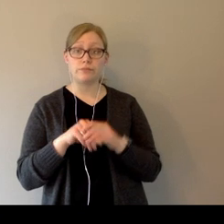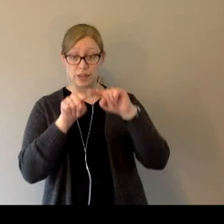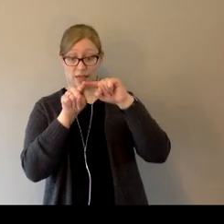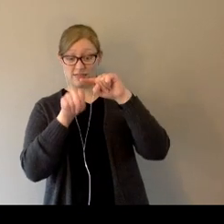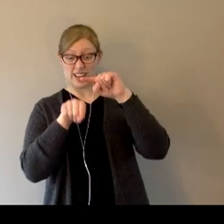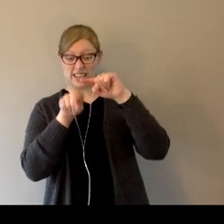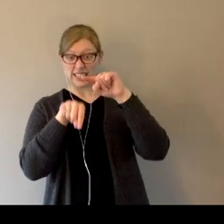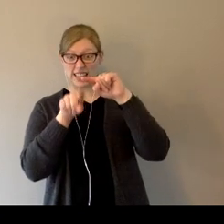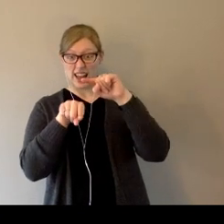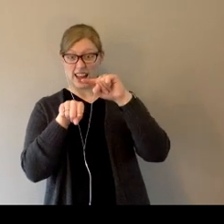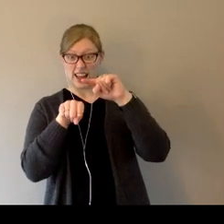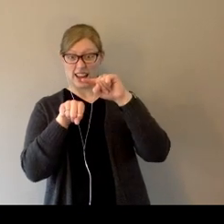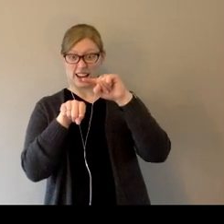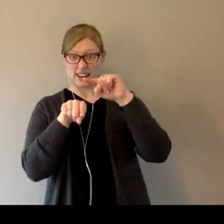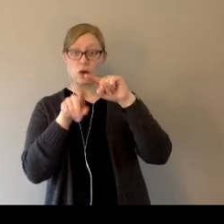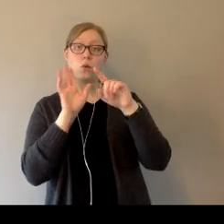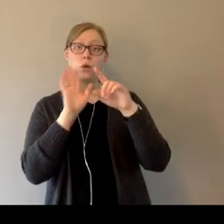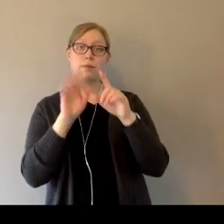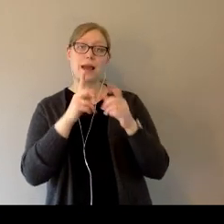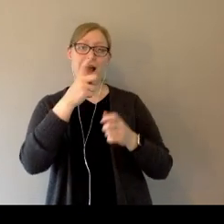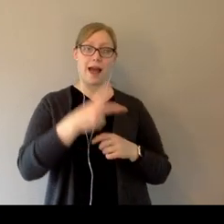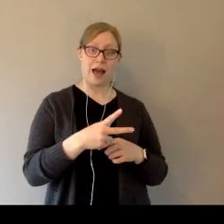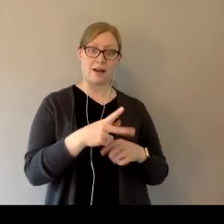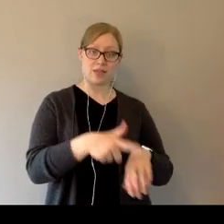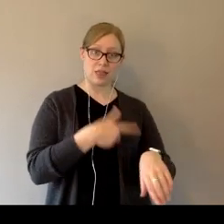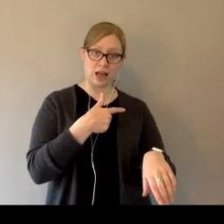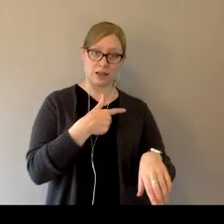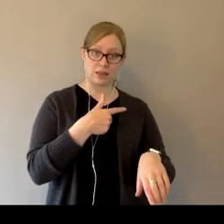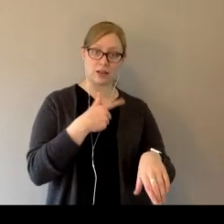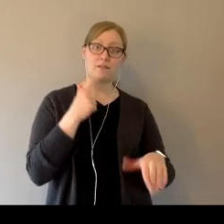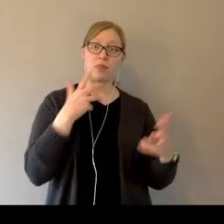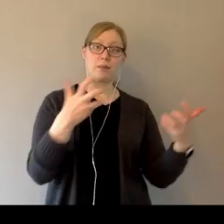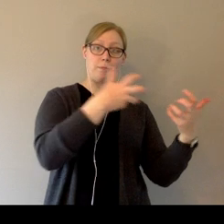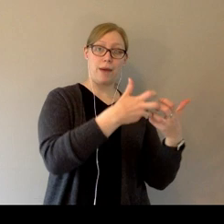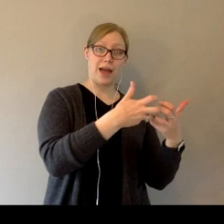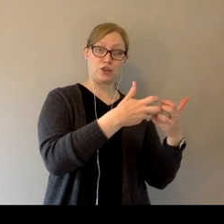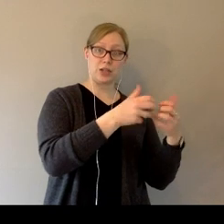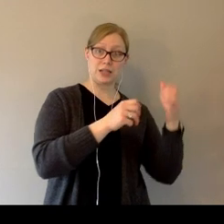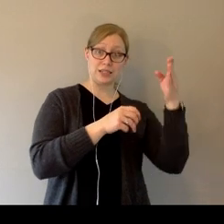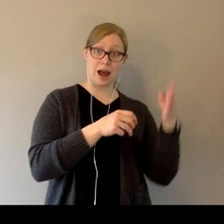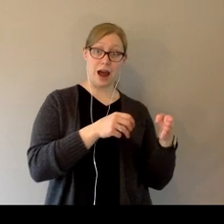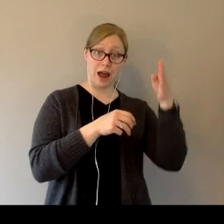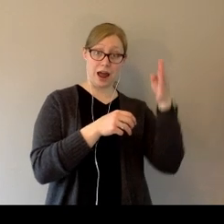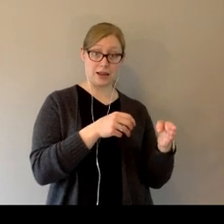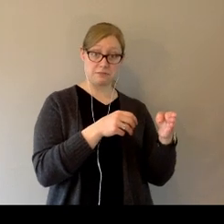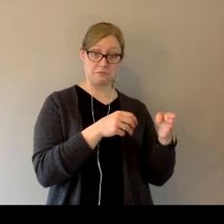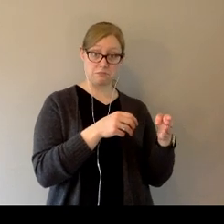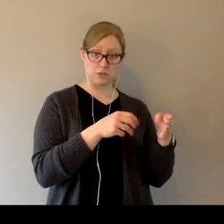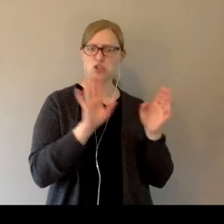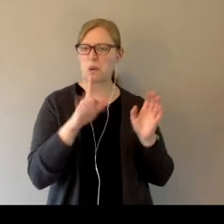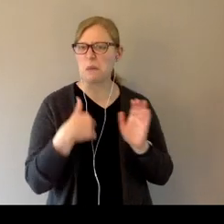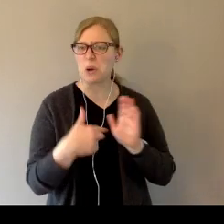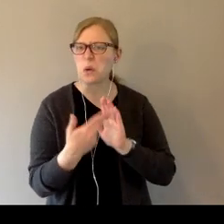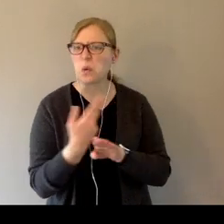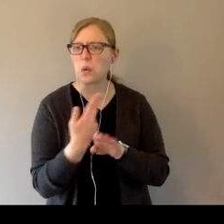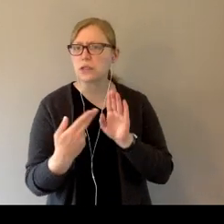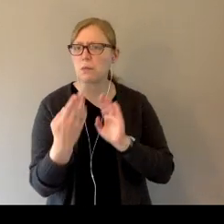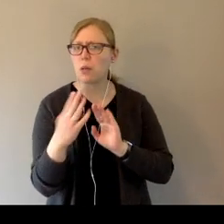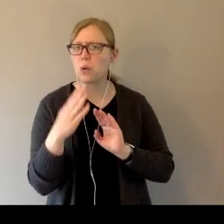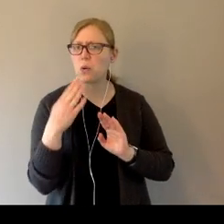side. So we know that, just for example, if I look at this picture, I'm going to use the blue highlighter, that this